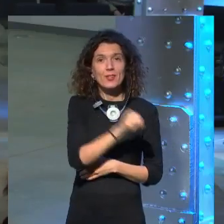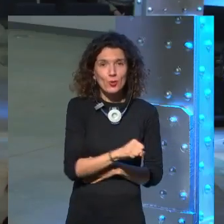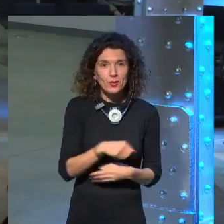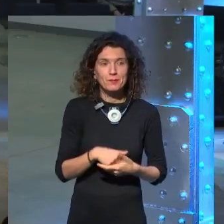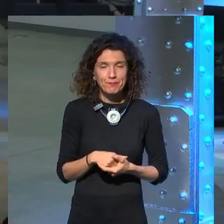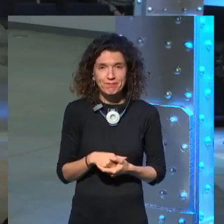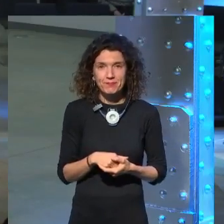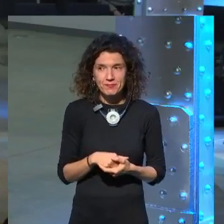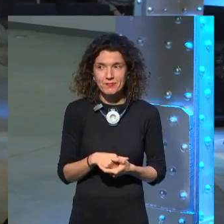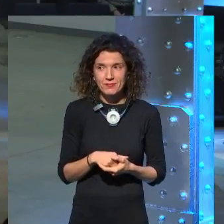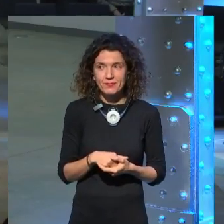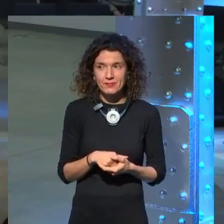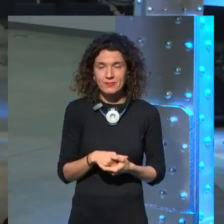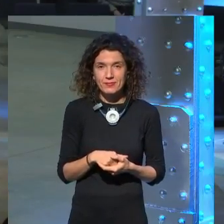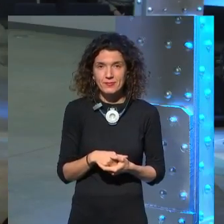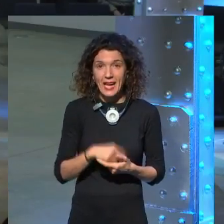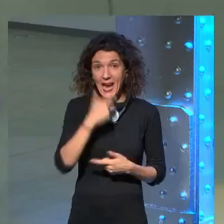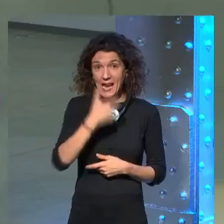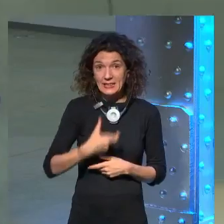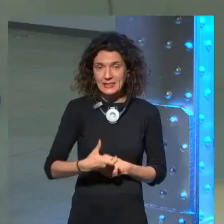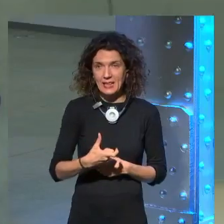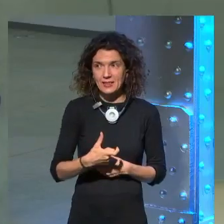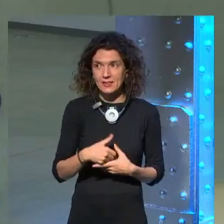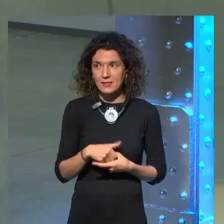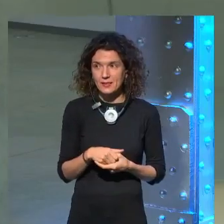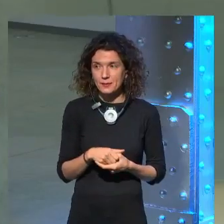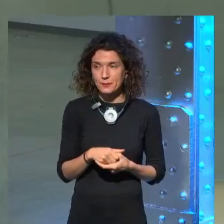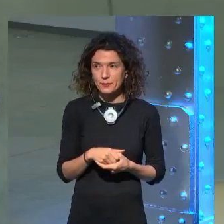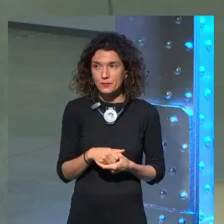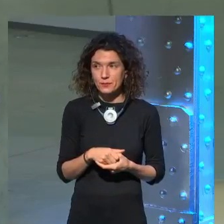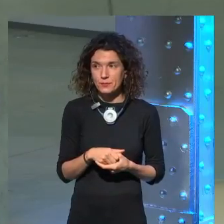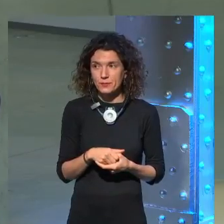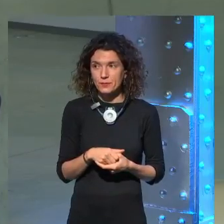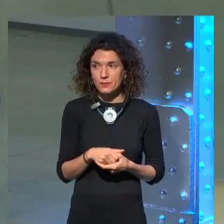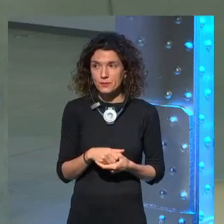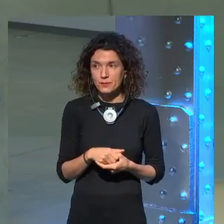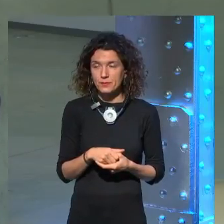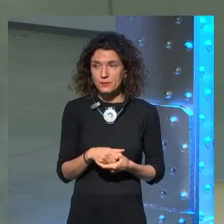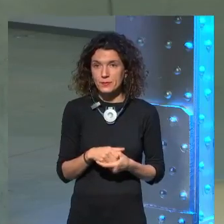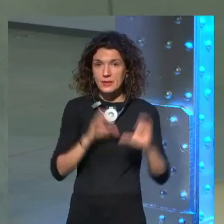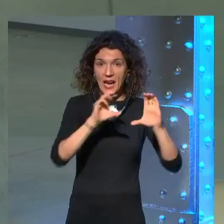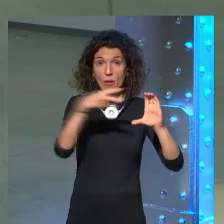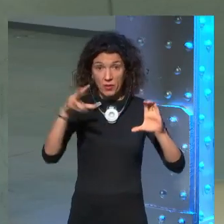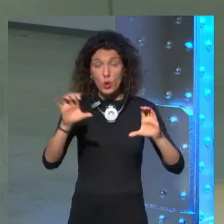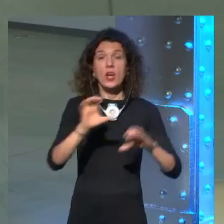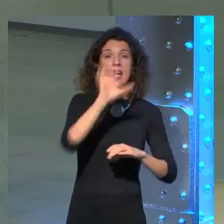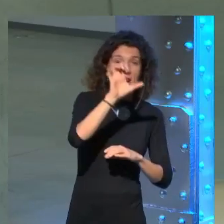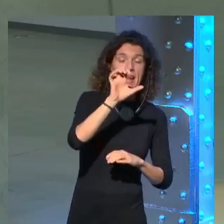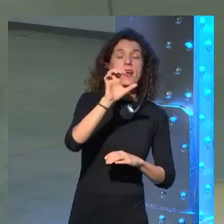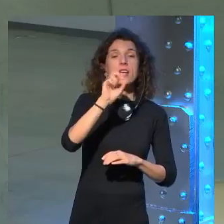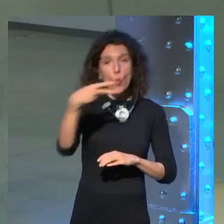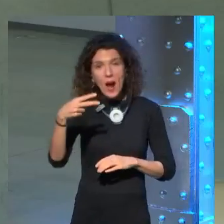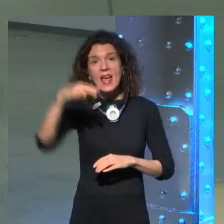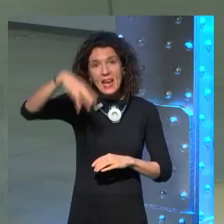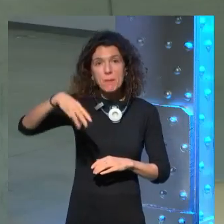Well, of course, Einstein, first of all, you know, his great equation E equals mc squared shows that